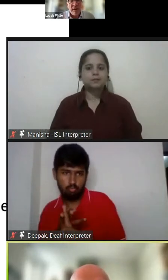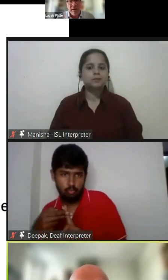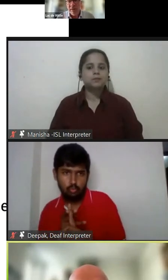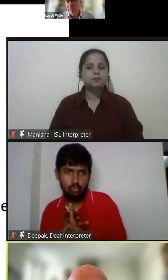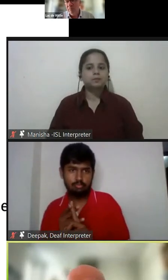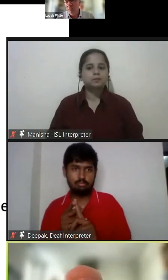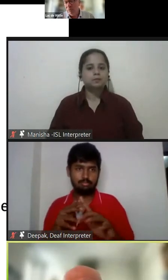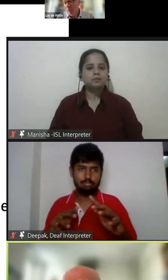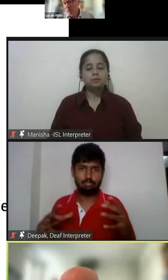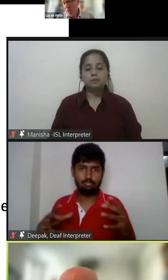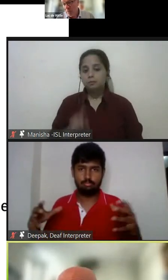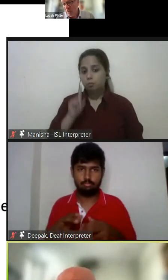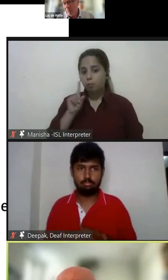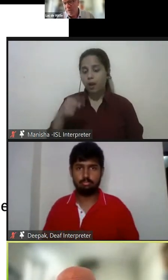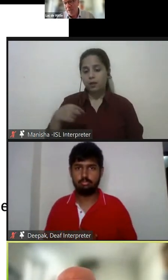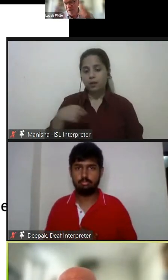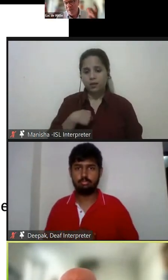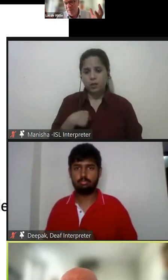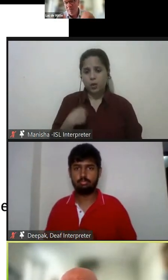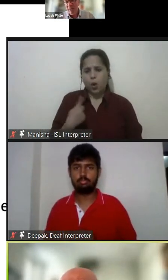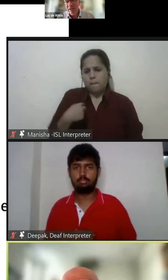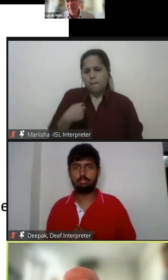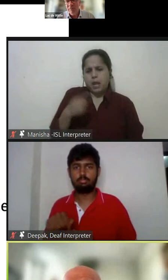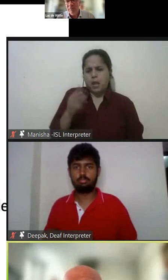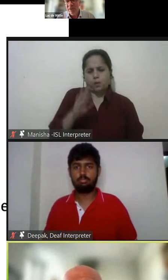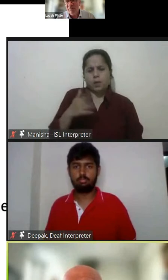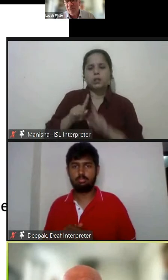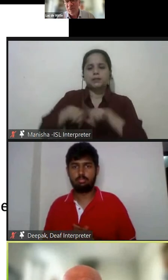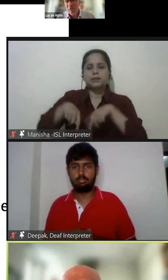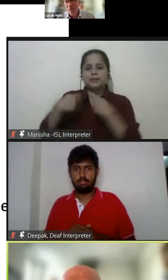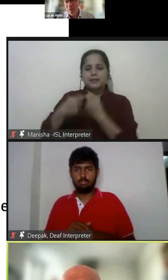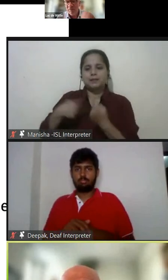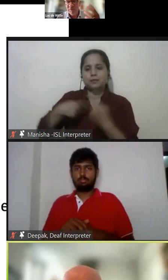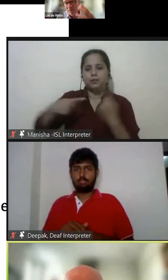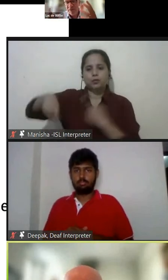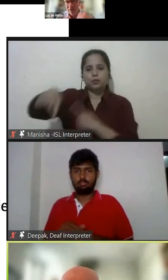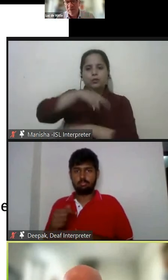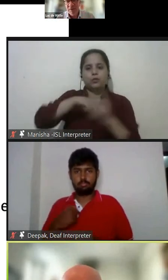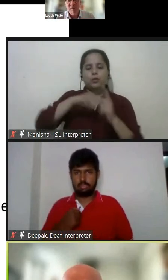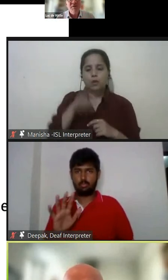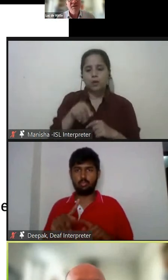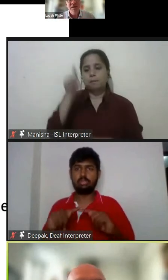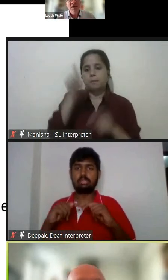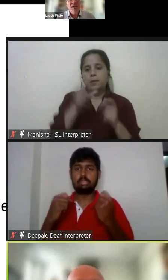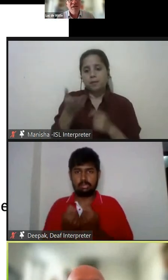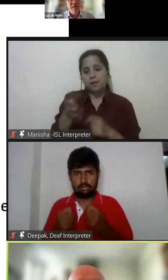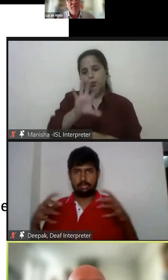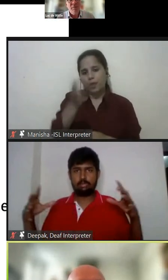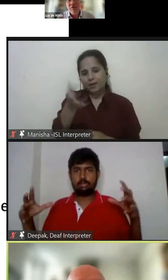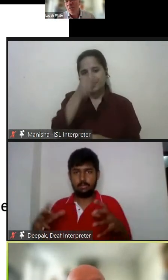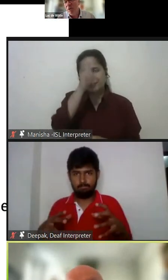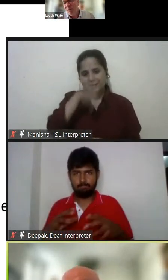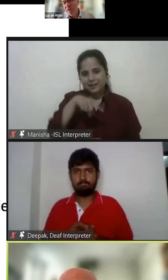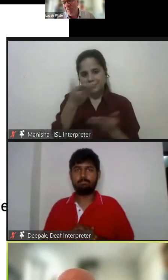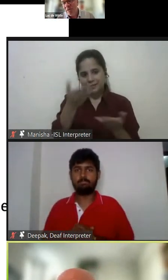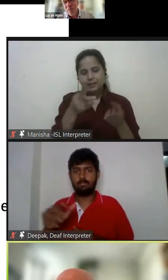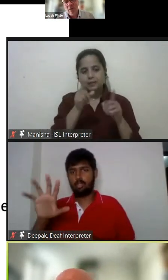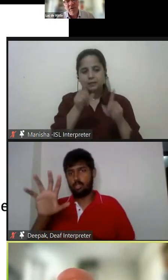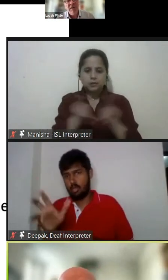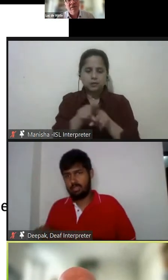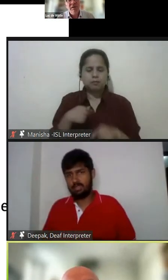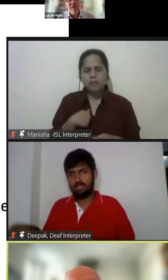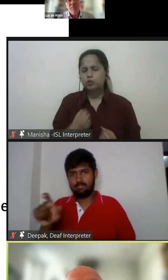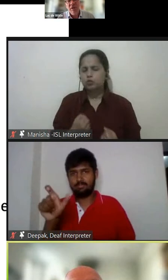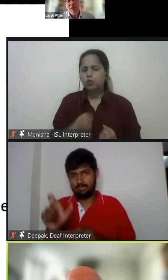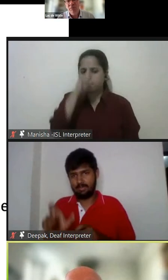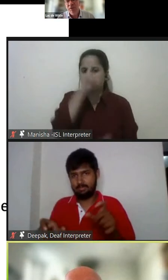But not only me, but our team, which involves also people from these countries I mentioned, we strongly believe in this